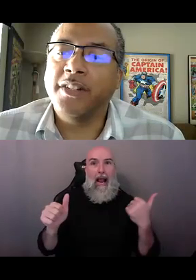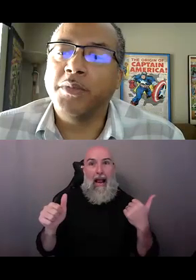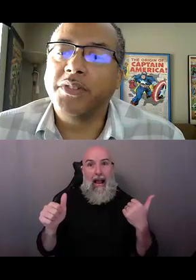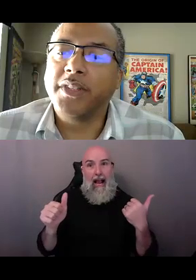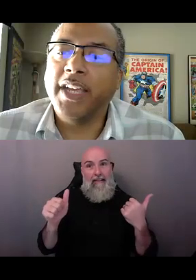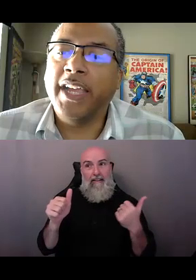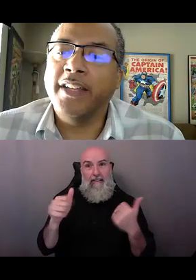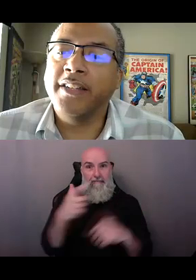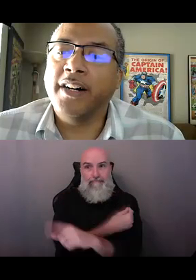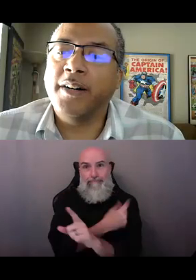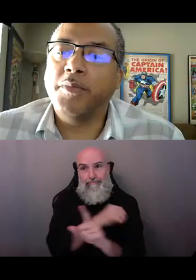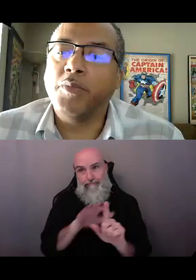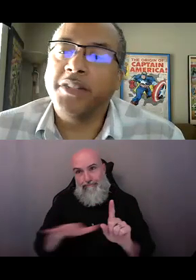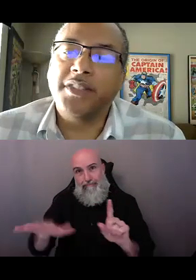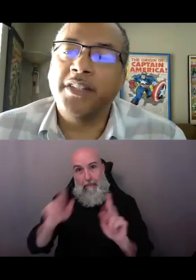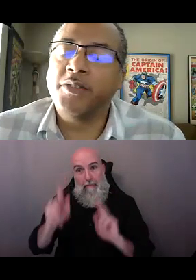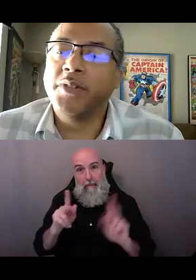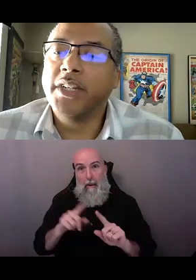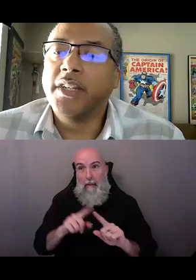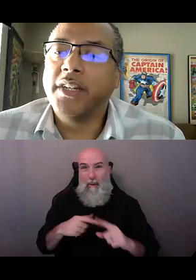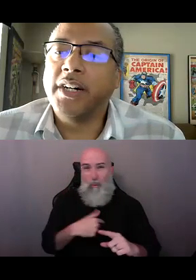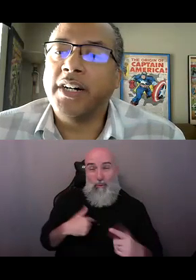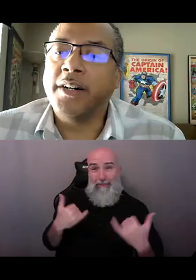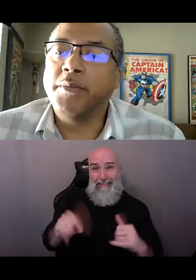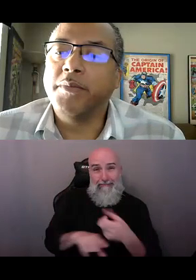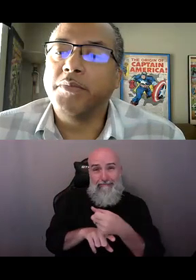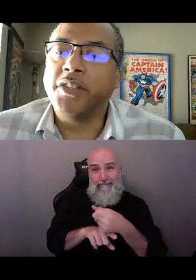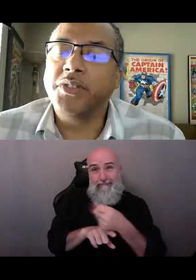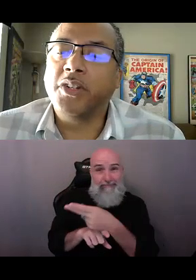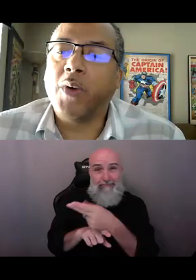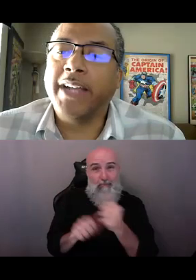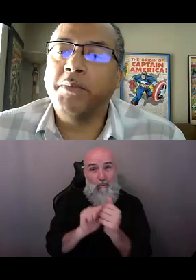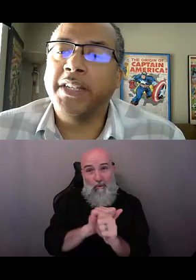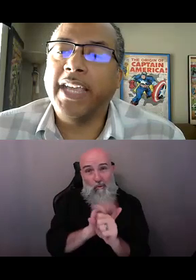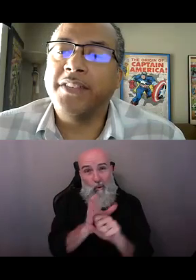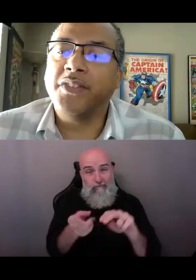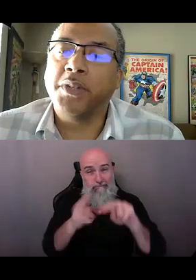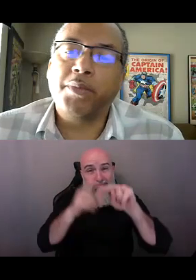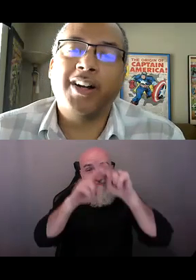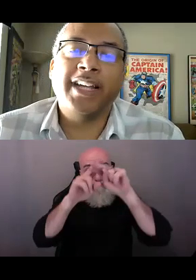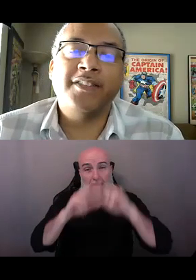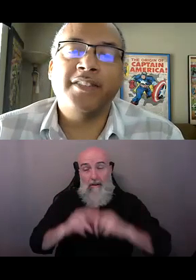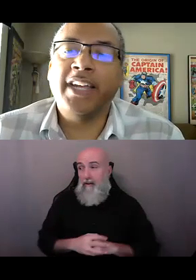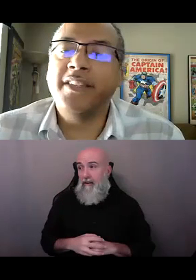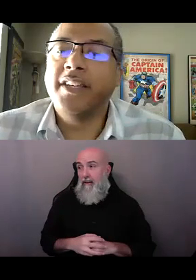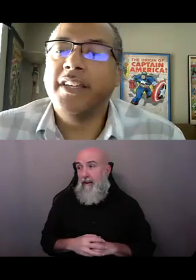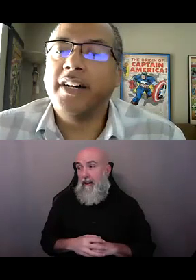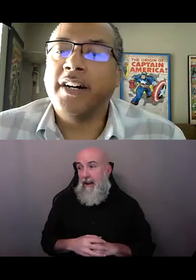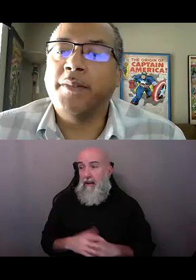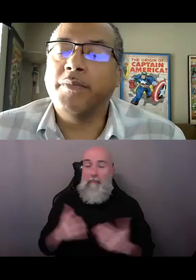vaccination numbers. And we're still producing quite a bit of cases, but a part of that is